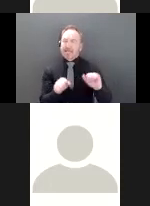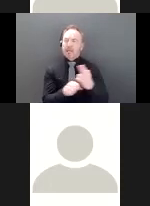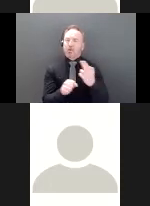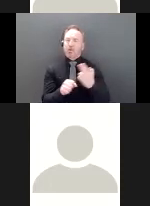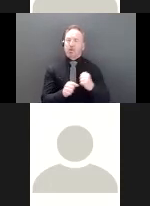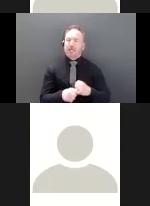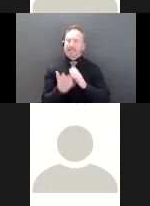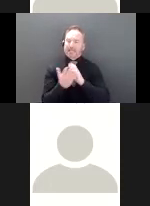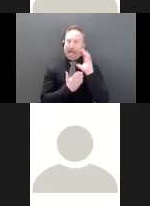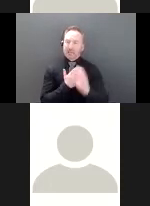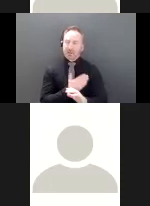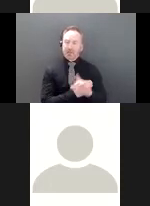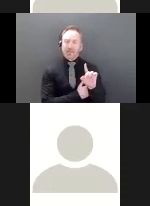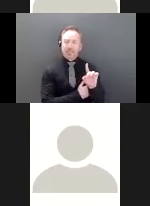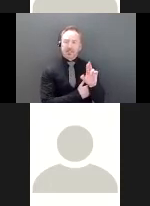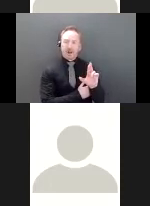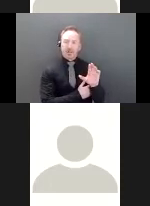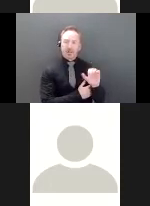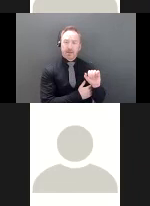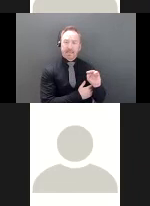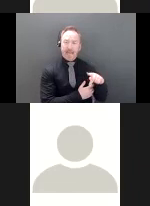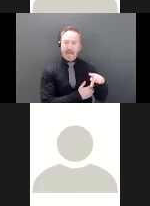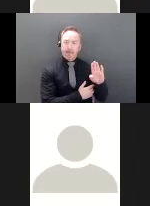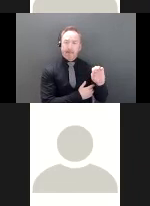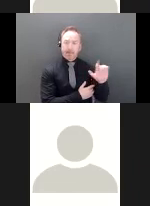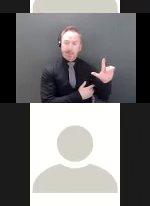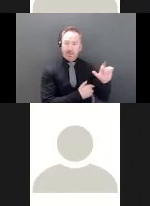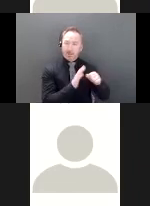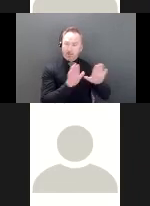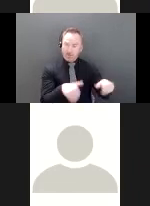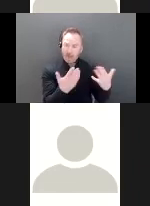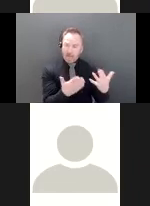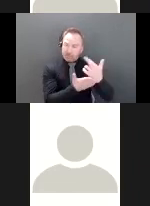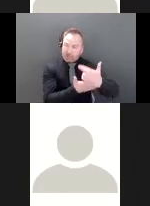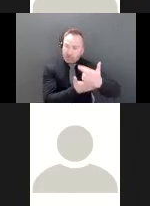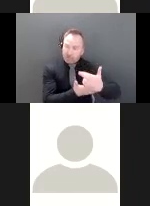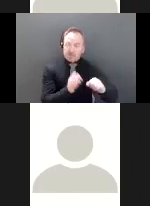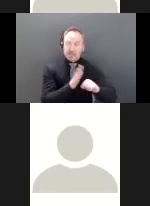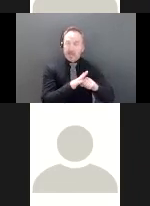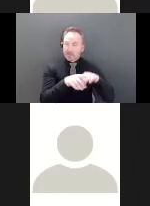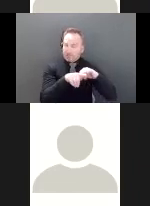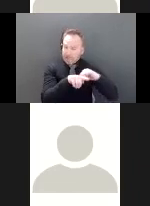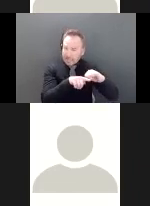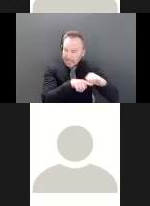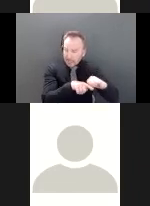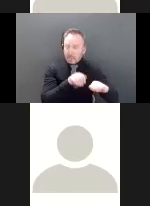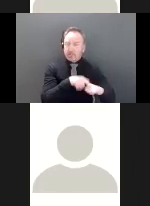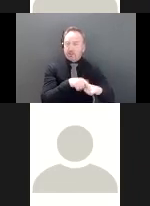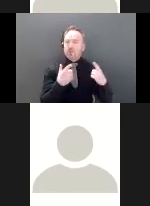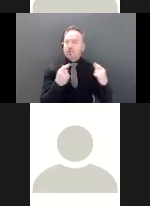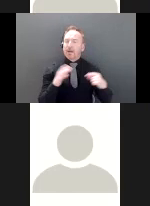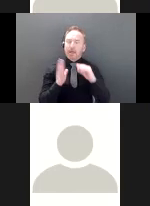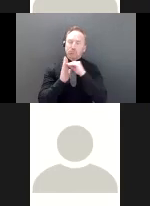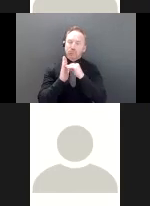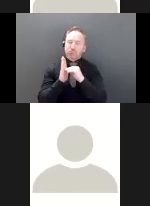Dr. Campbell provides resources once you've done the training as well to do that tracking. Might